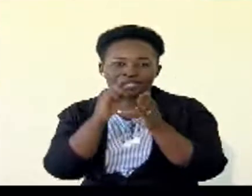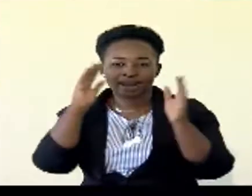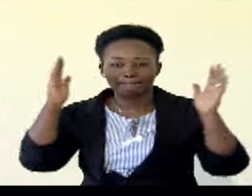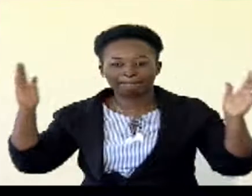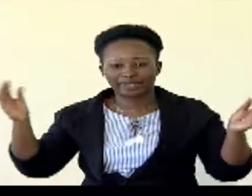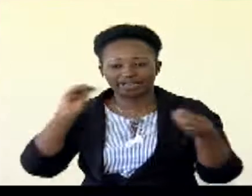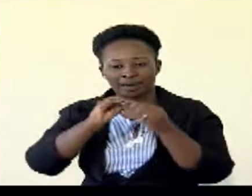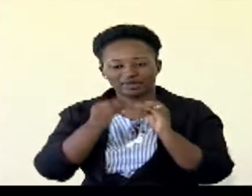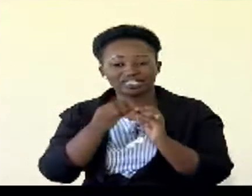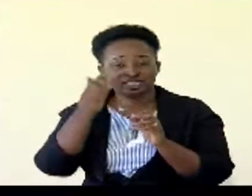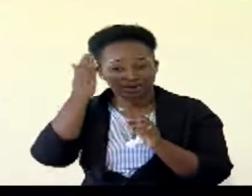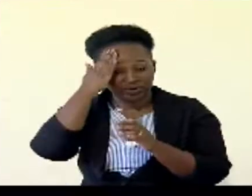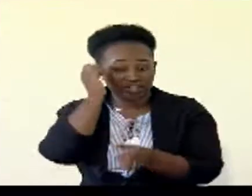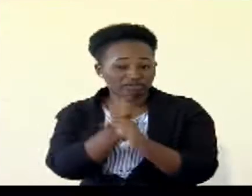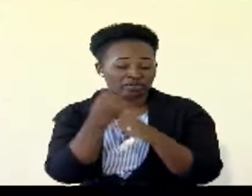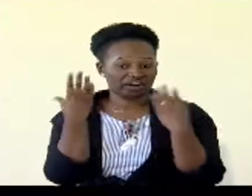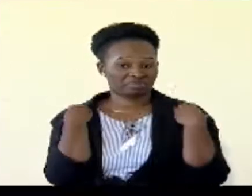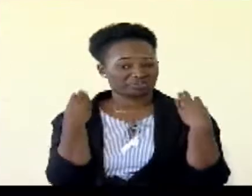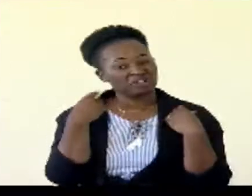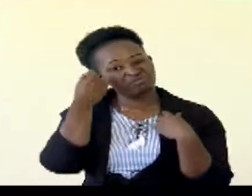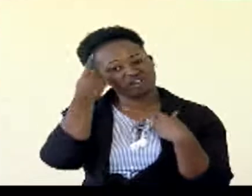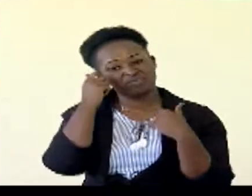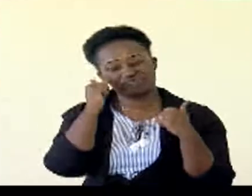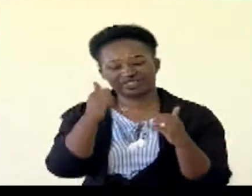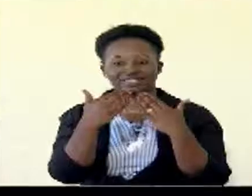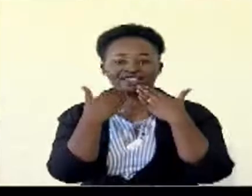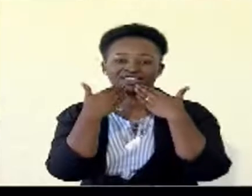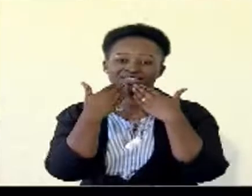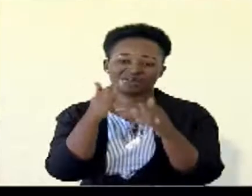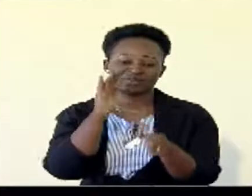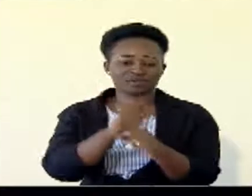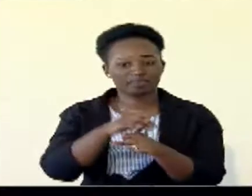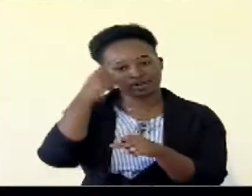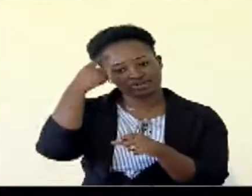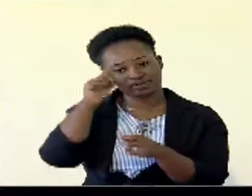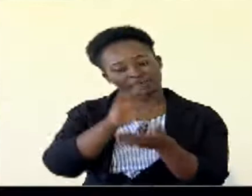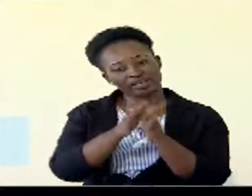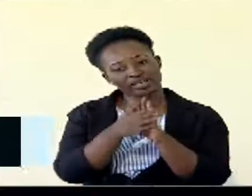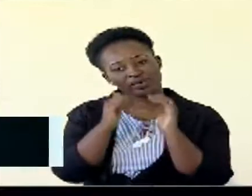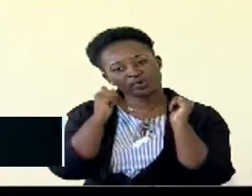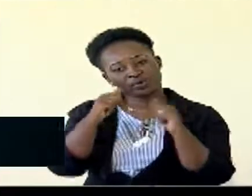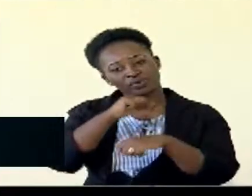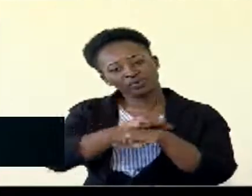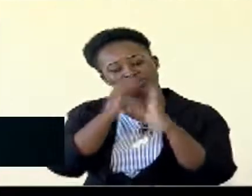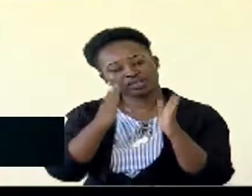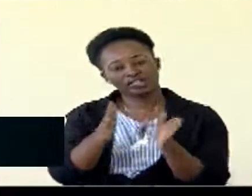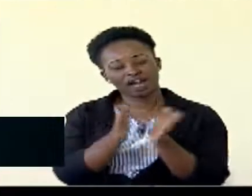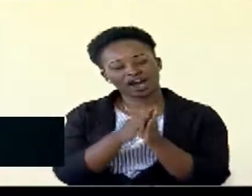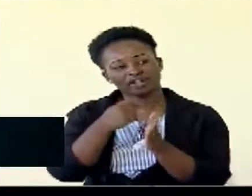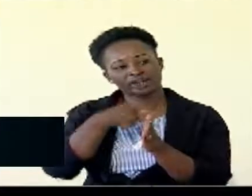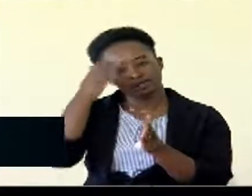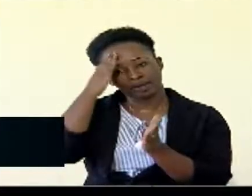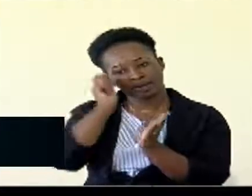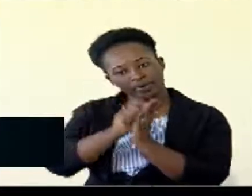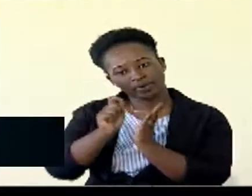do practice, you should be very okay. So thank you so much for being wonderful students. And I know you have been taking notes,